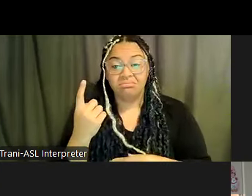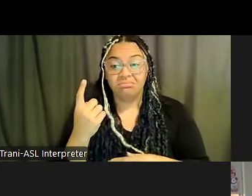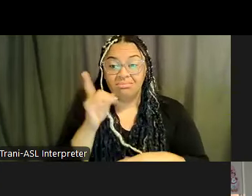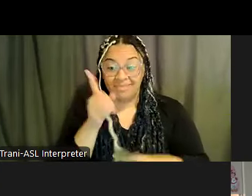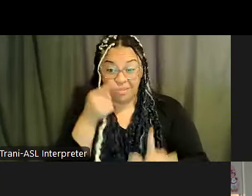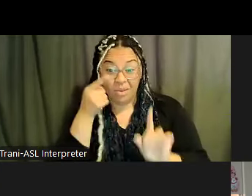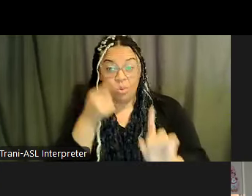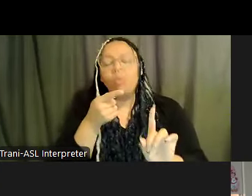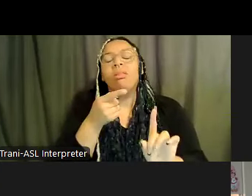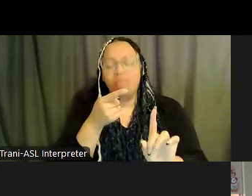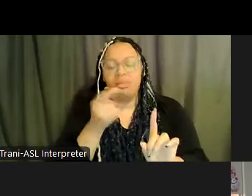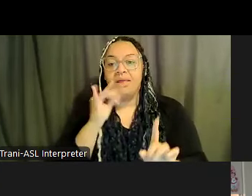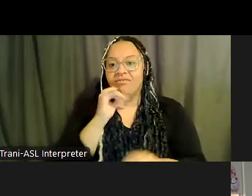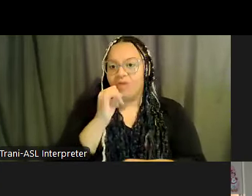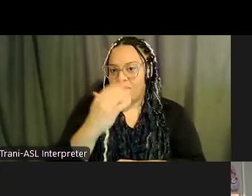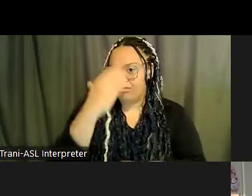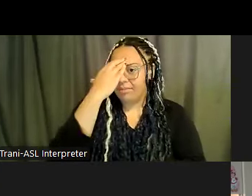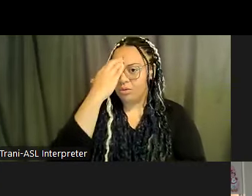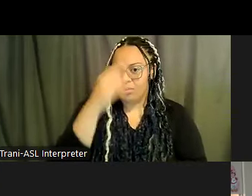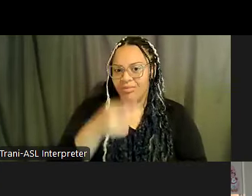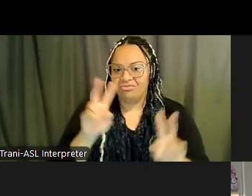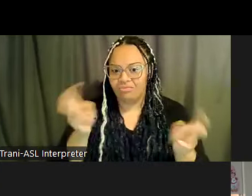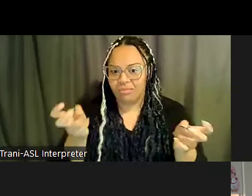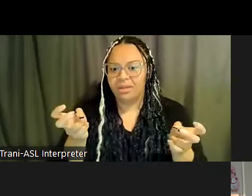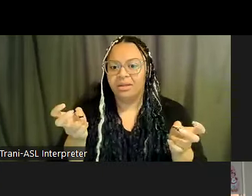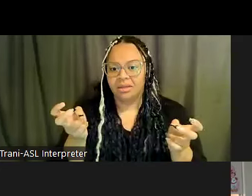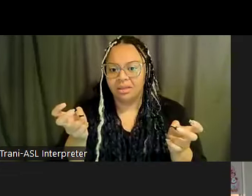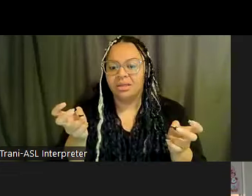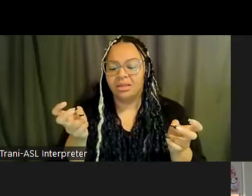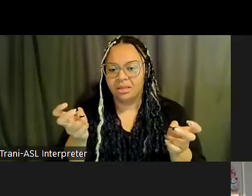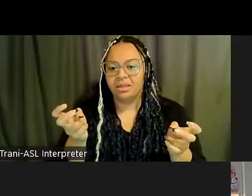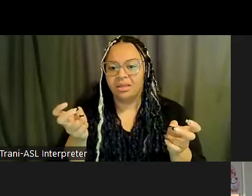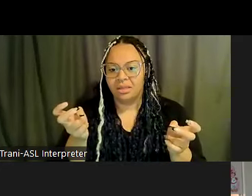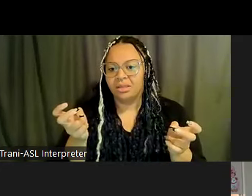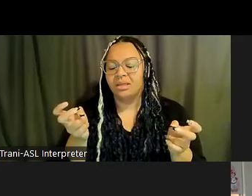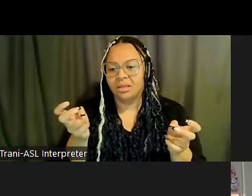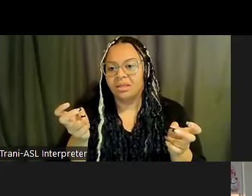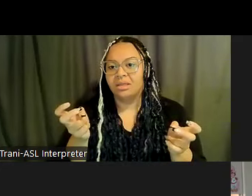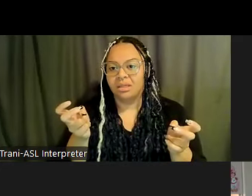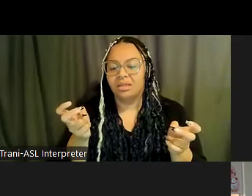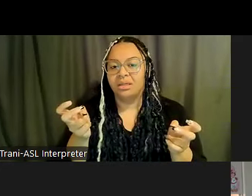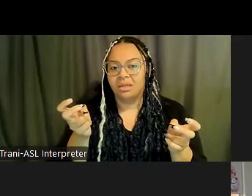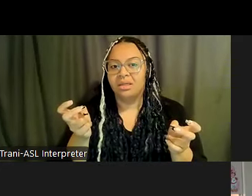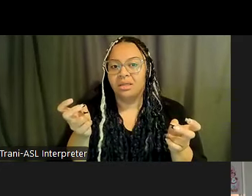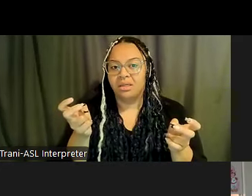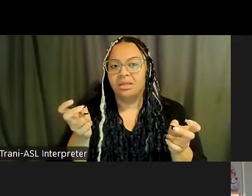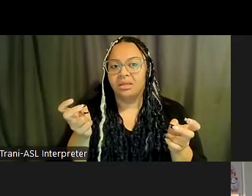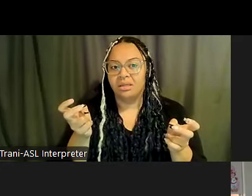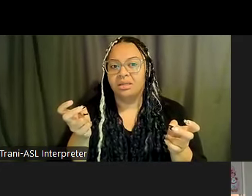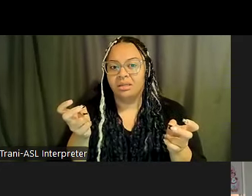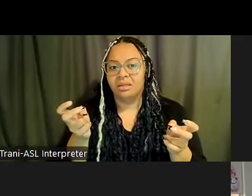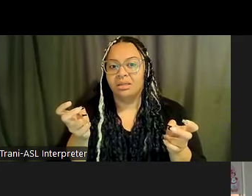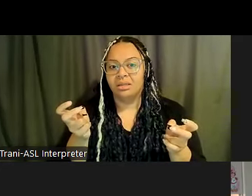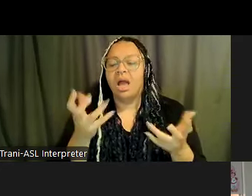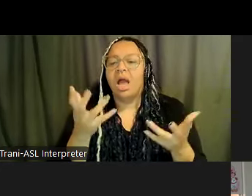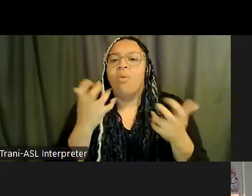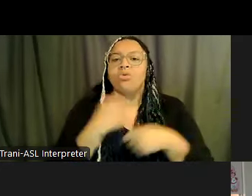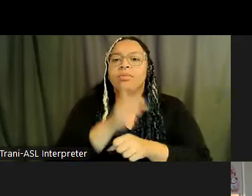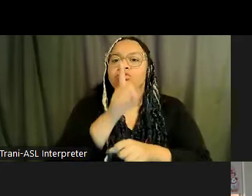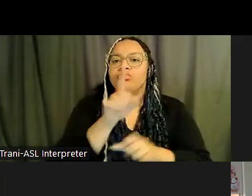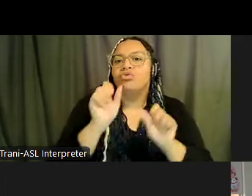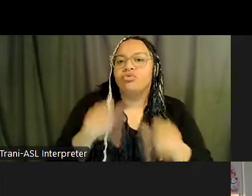not familiar with this topic, to be able to, understand it first and foremost, but also be able to talk to someone else about it, about why is